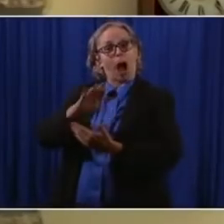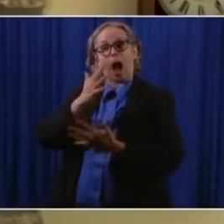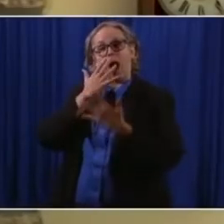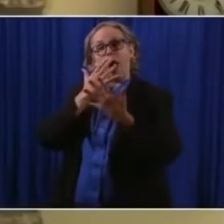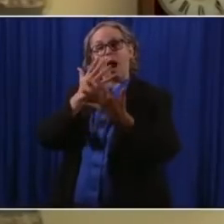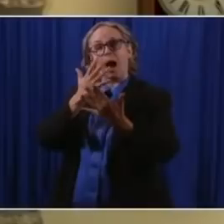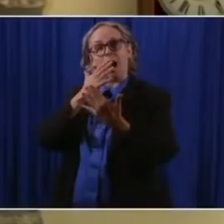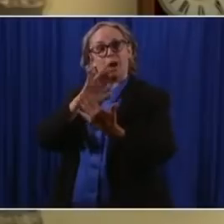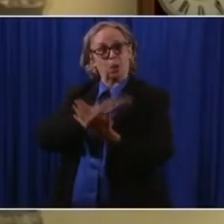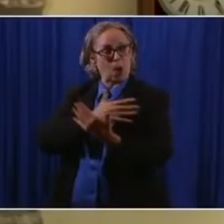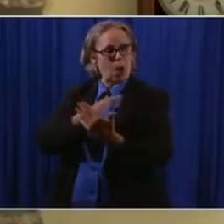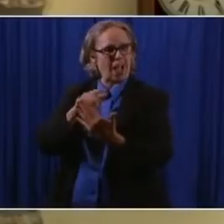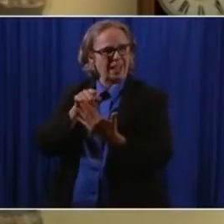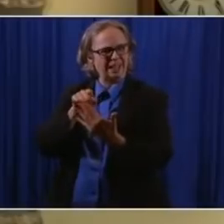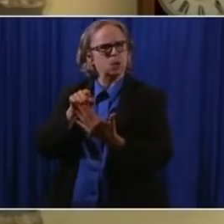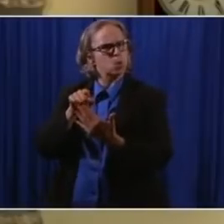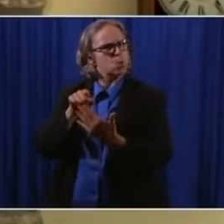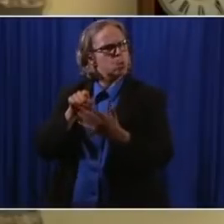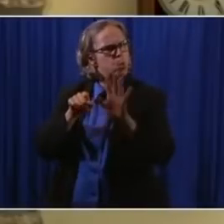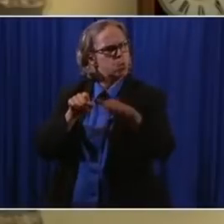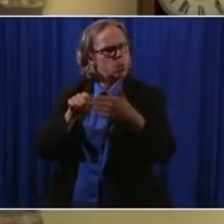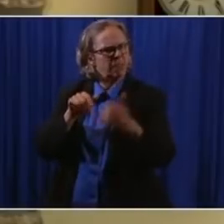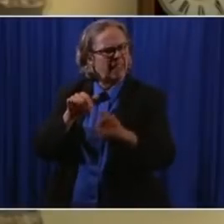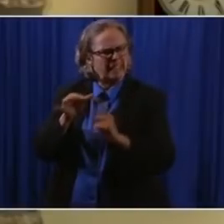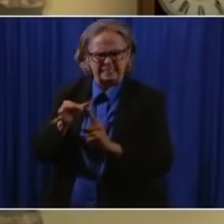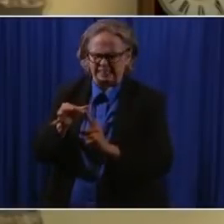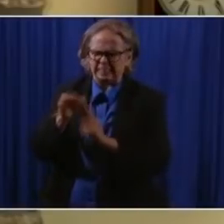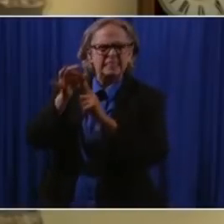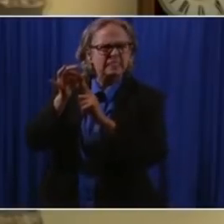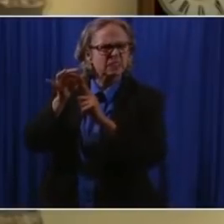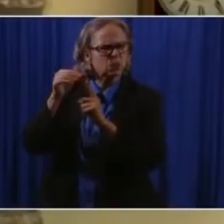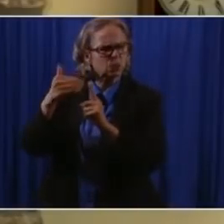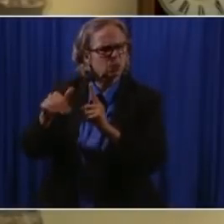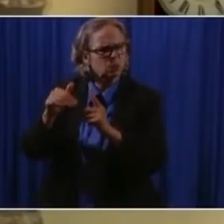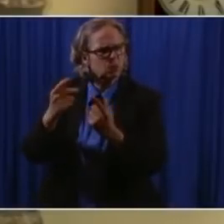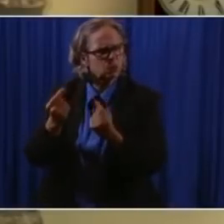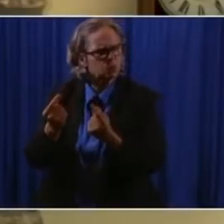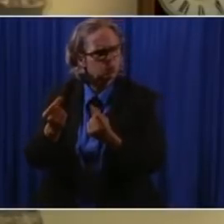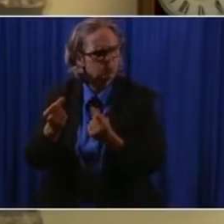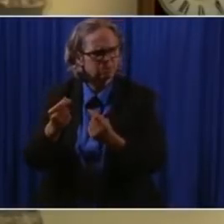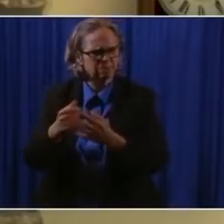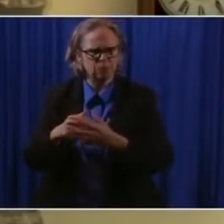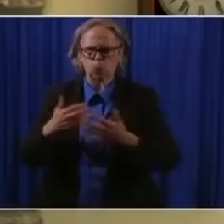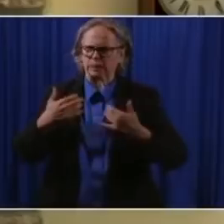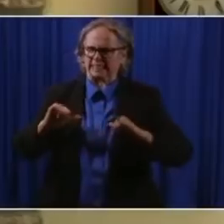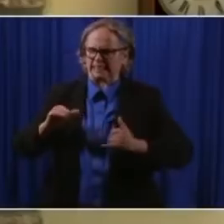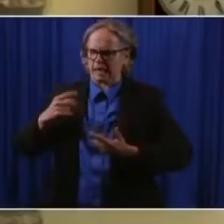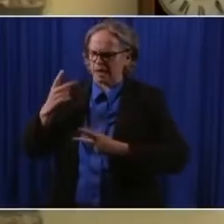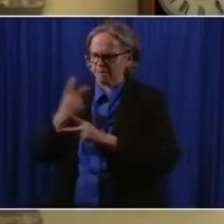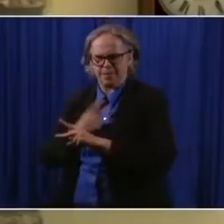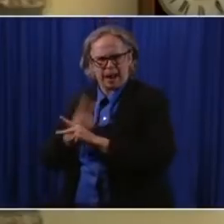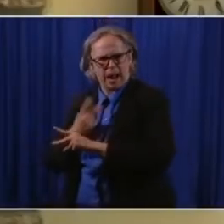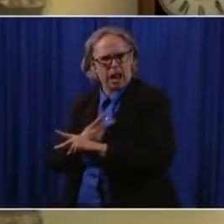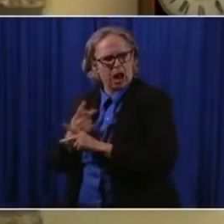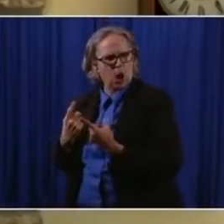different situation, and we're going to try to get some good guidance to help our schools.